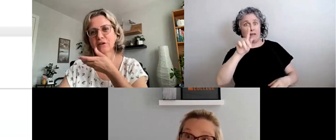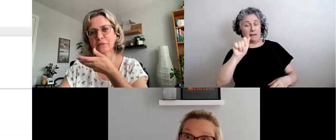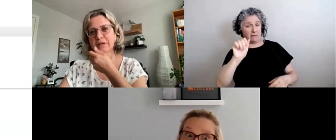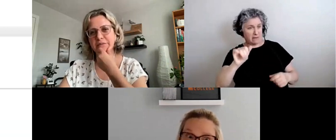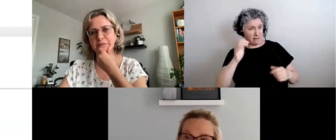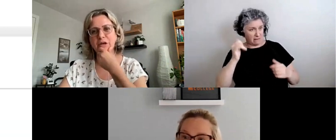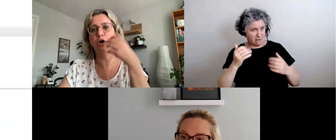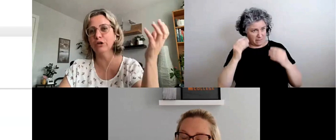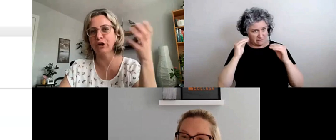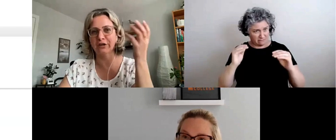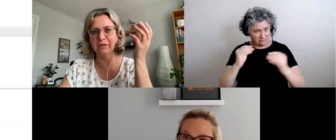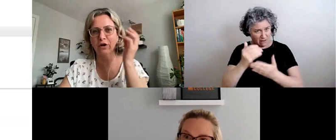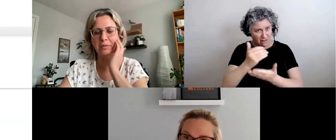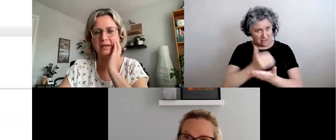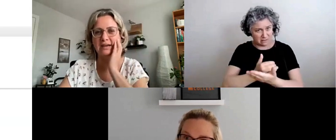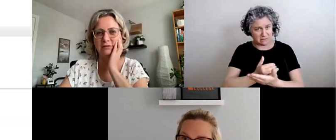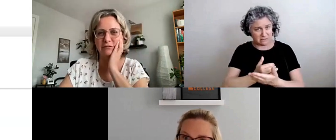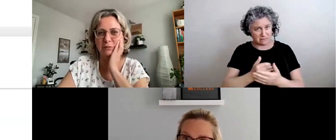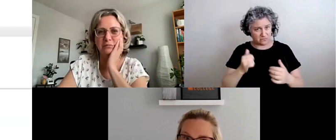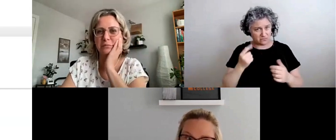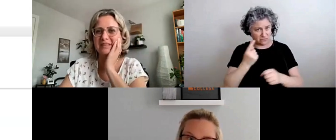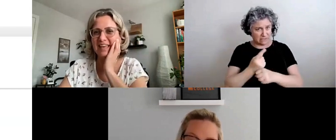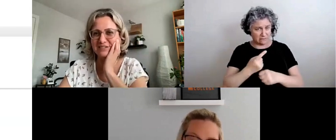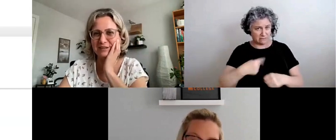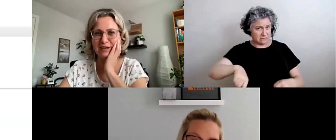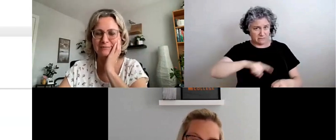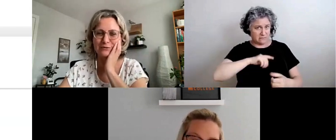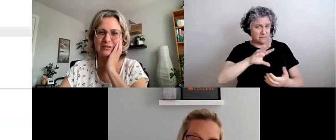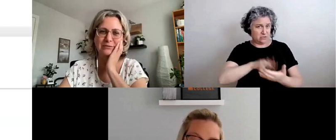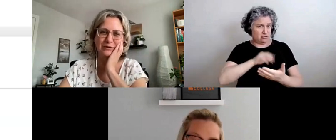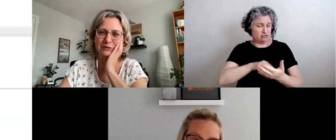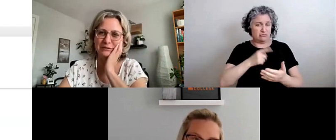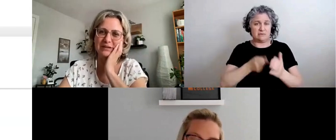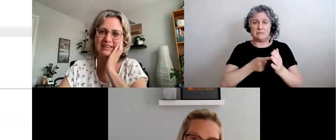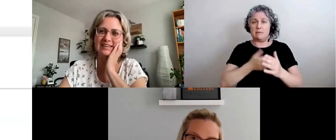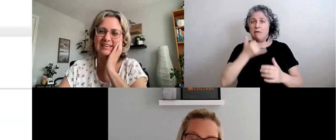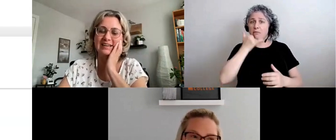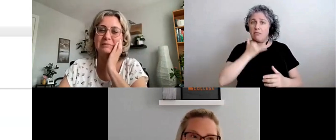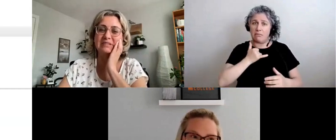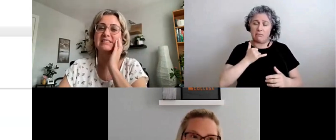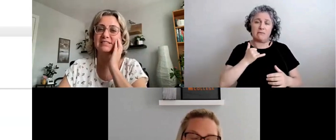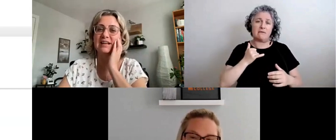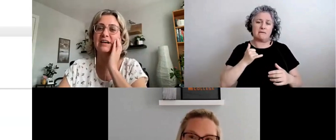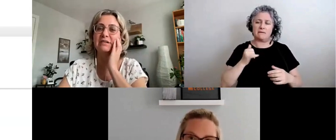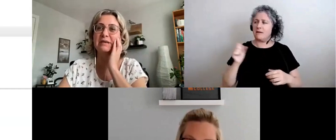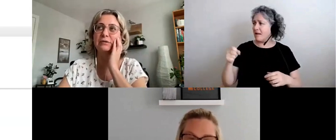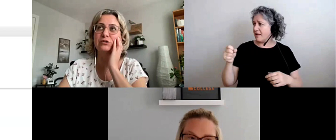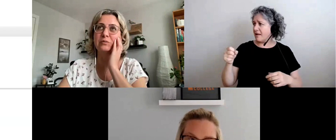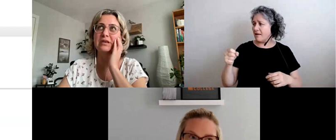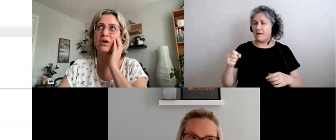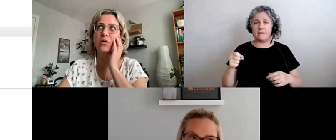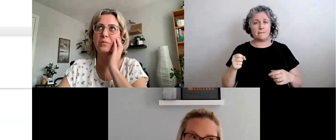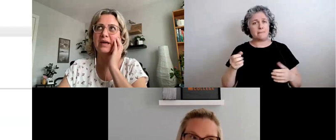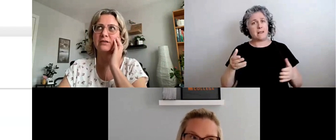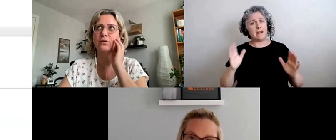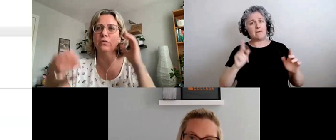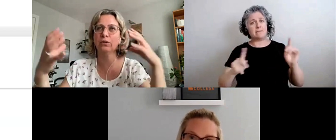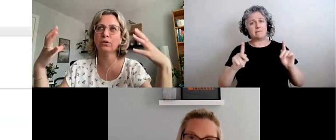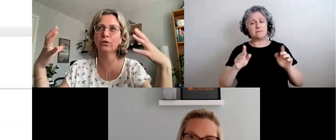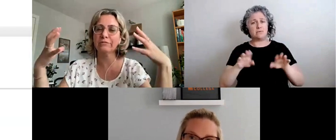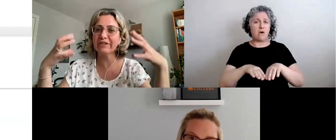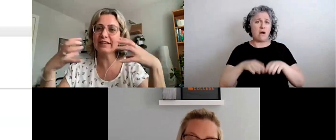right? We all learn, we all make kind of some mistakes sometimes or something. So, Yeah. but it's allowing people to be